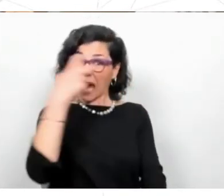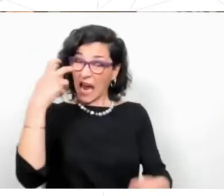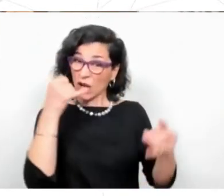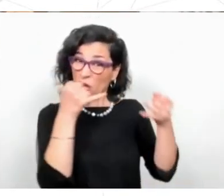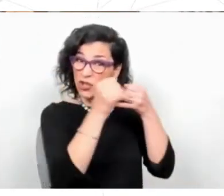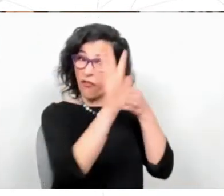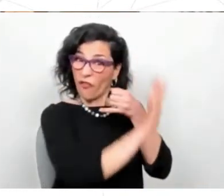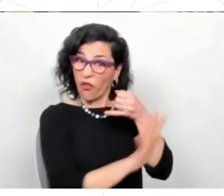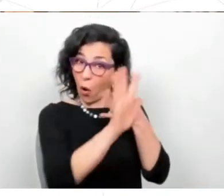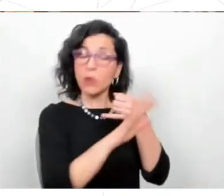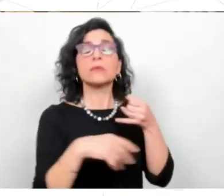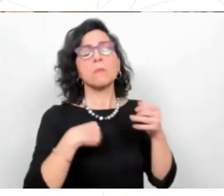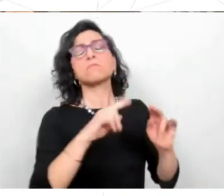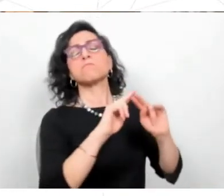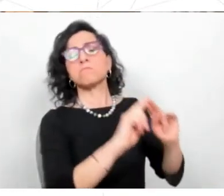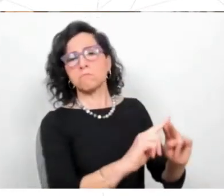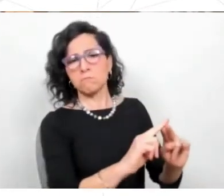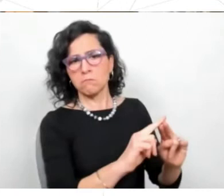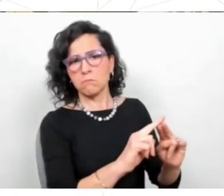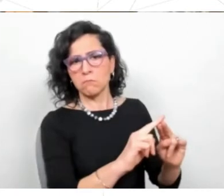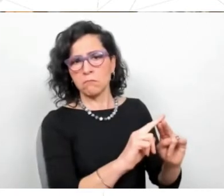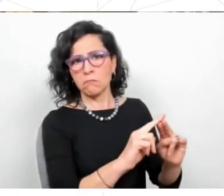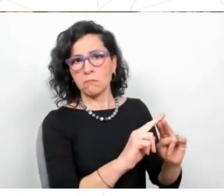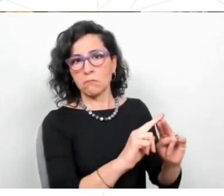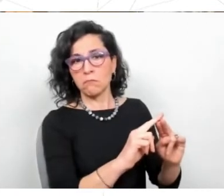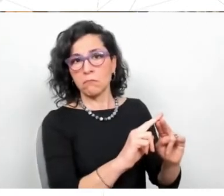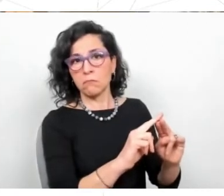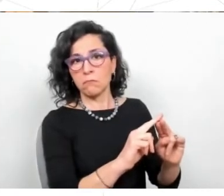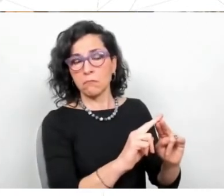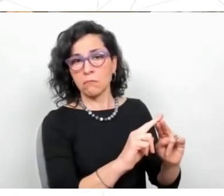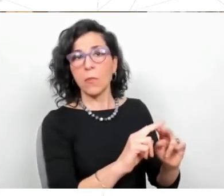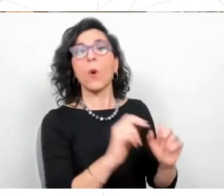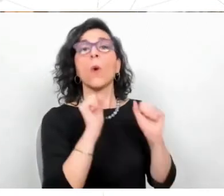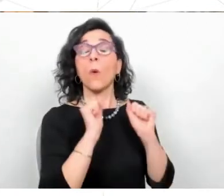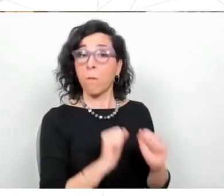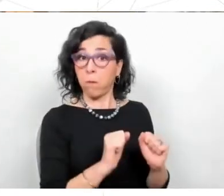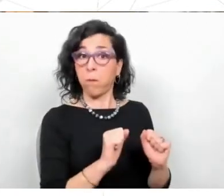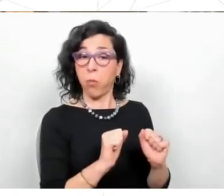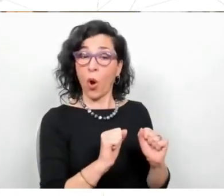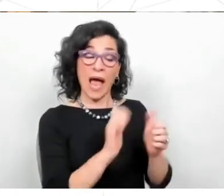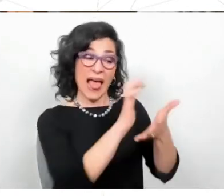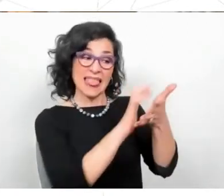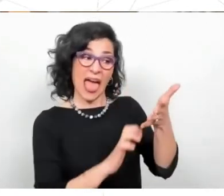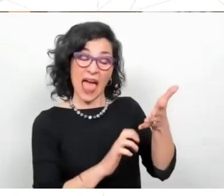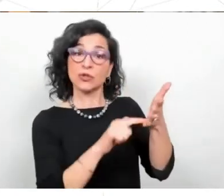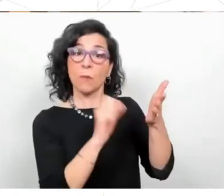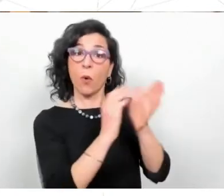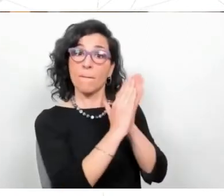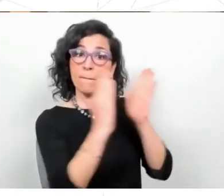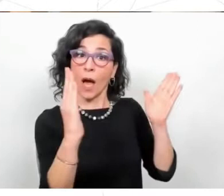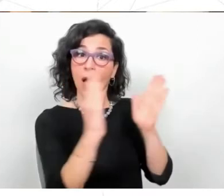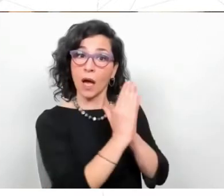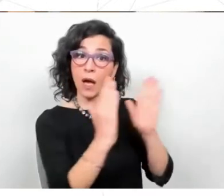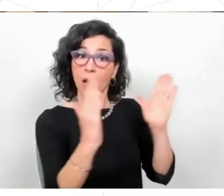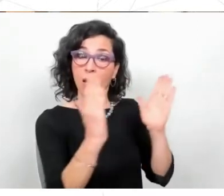love the black background. So I'm going to stick with that for the moment. We can also change the size of the